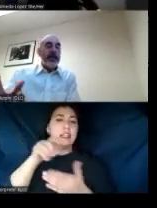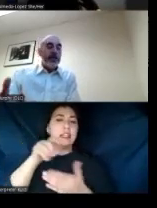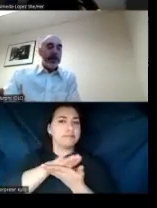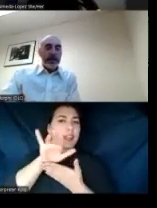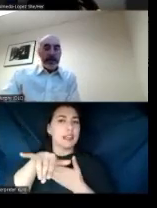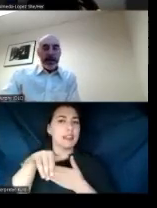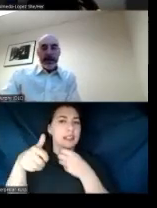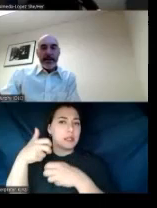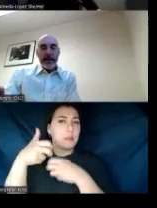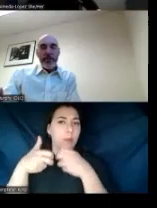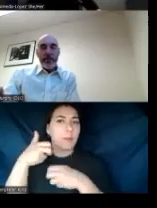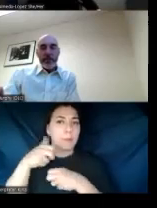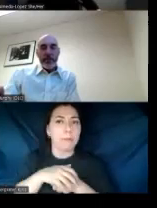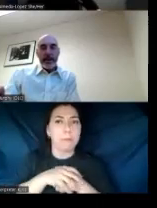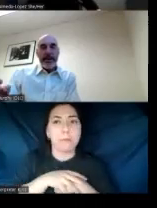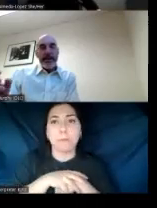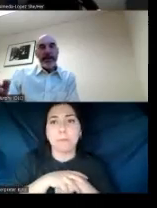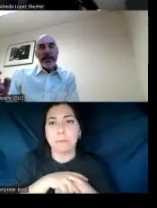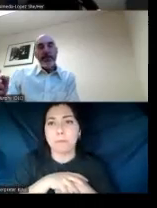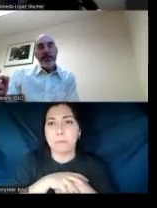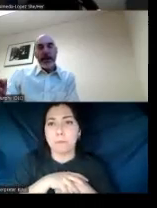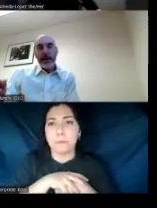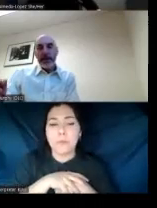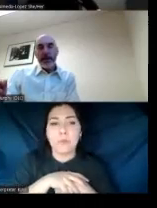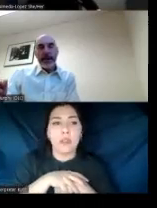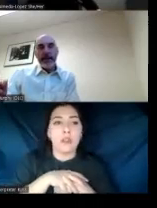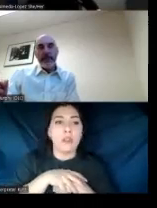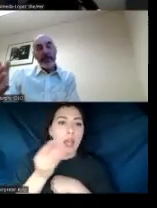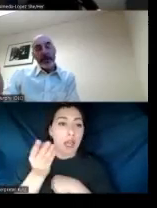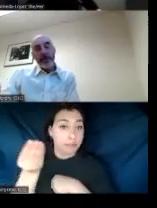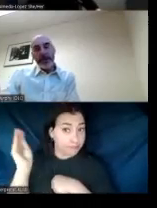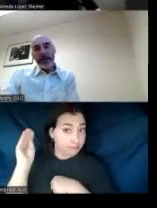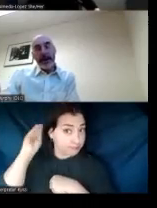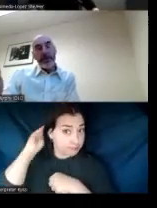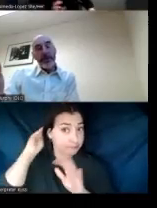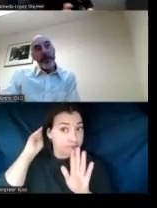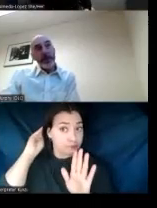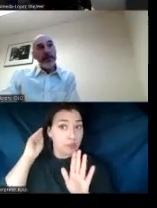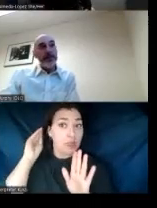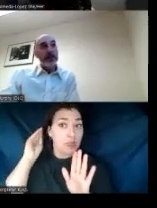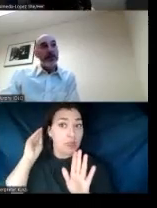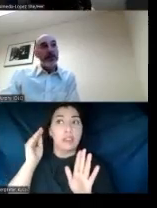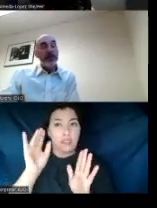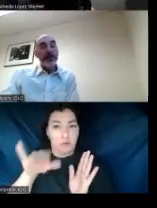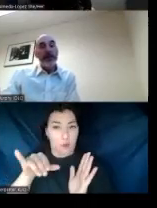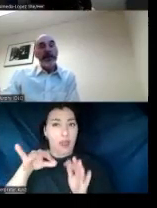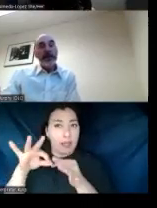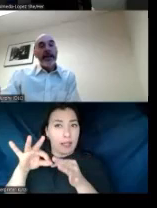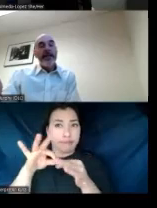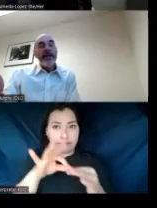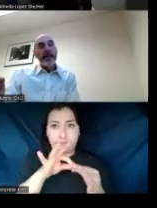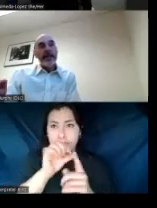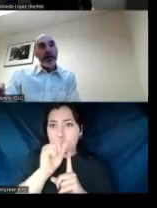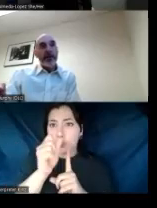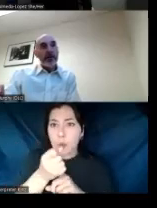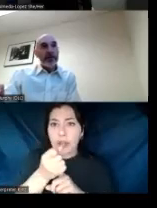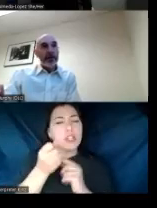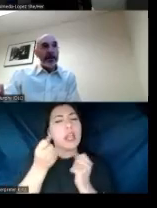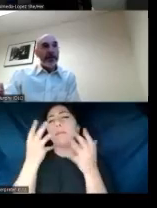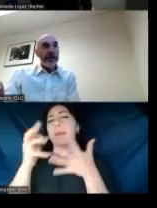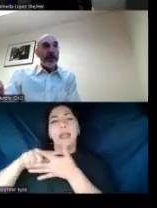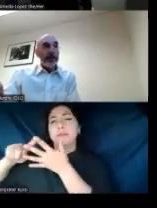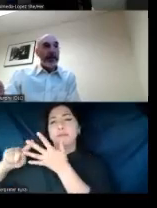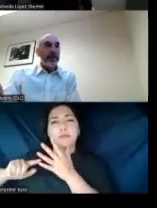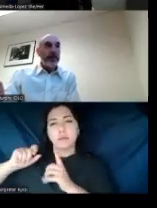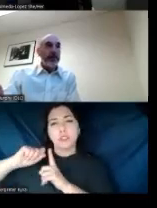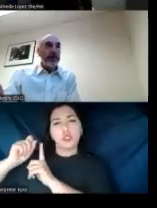And that brings to mind another point I want to make. Keep in mind that for something like that, and for many of these issues, there isn't going to